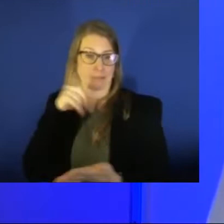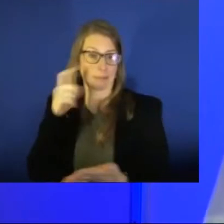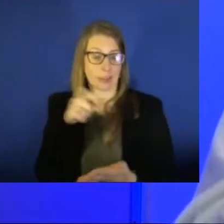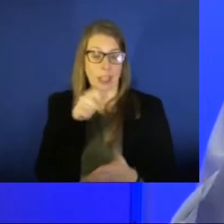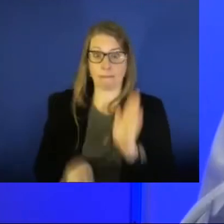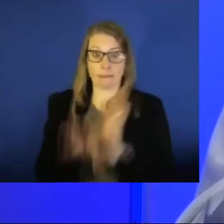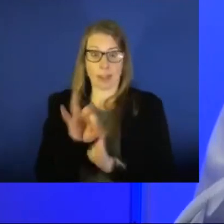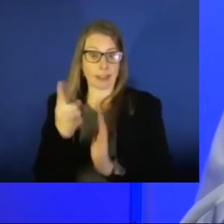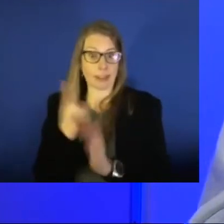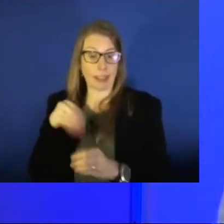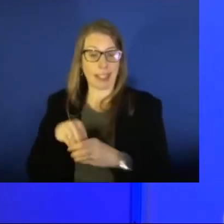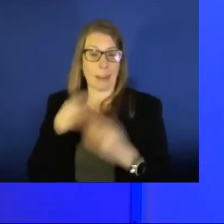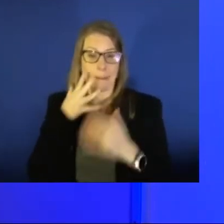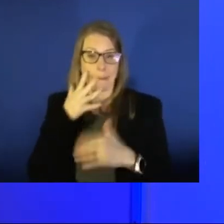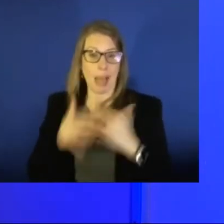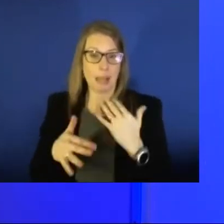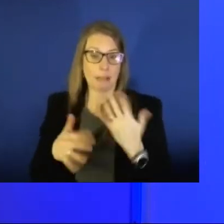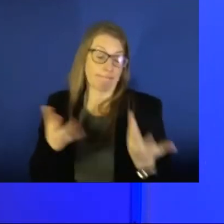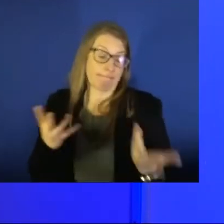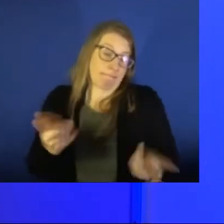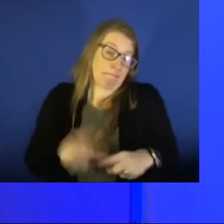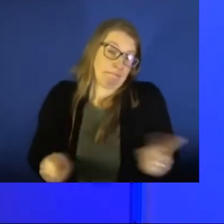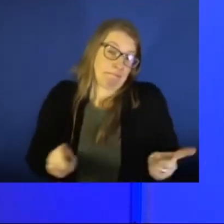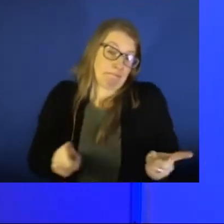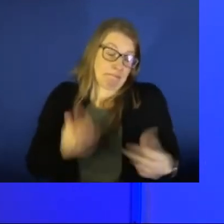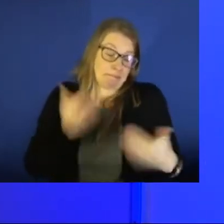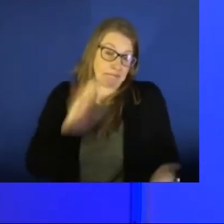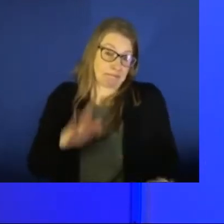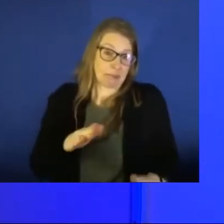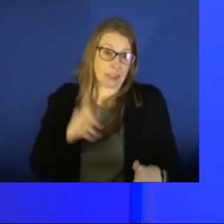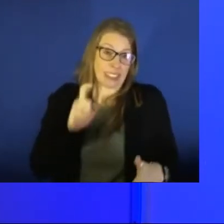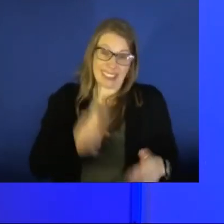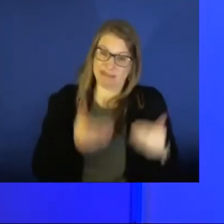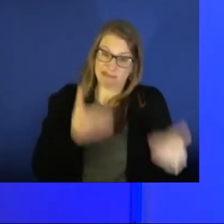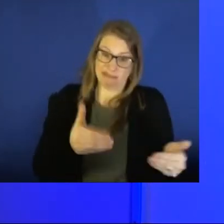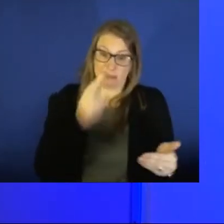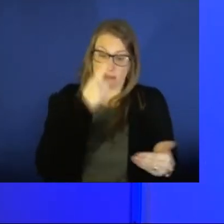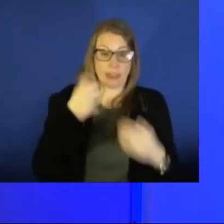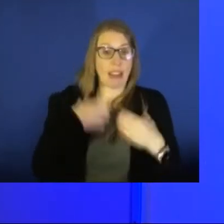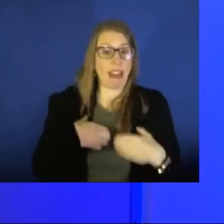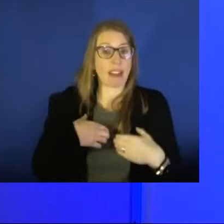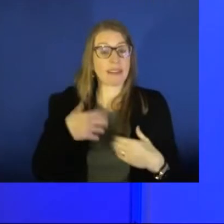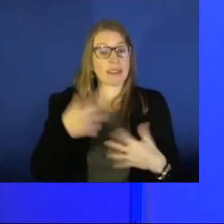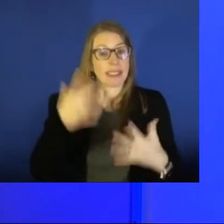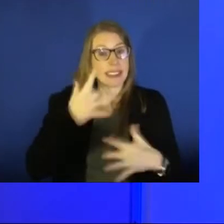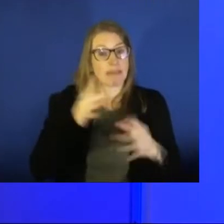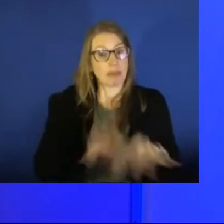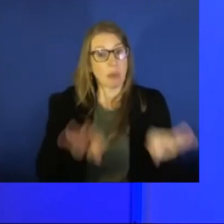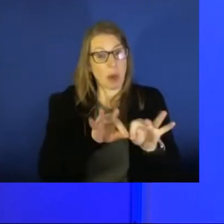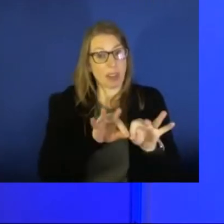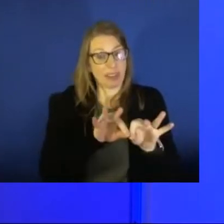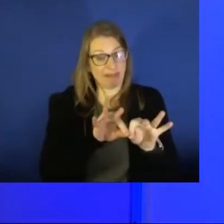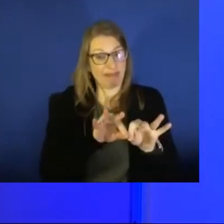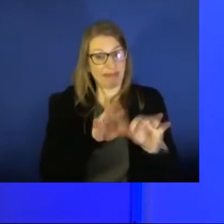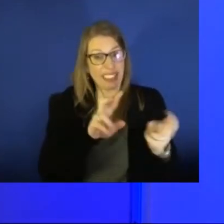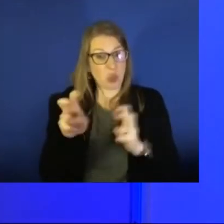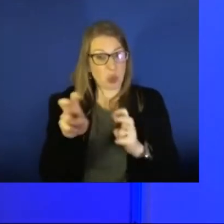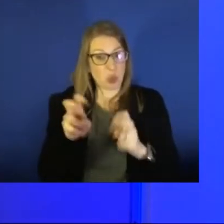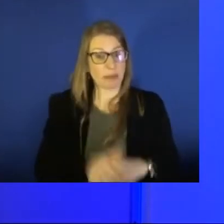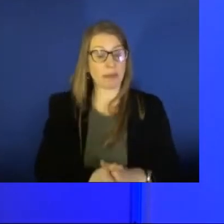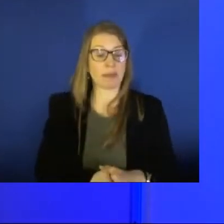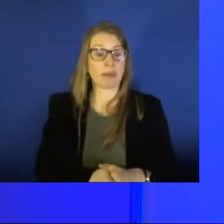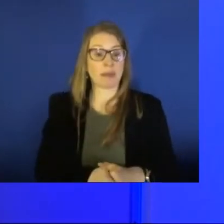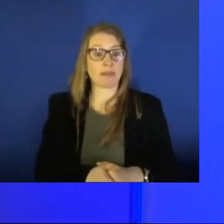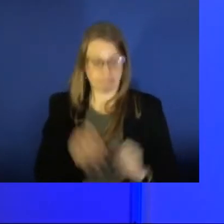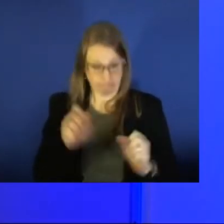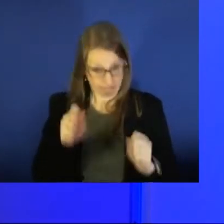blood. But who knows? We need to do it because lung disease is an important issue. So, yeah, you should come out that